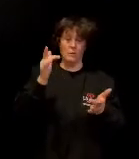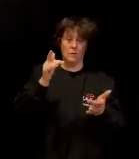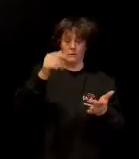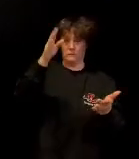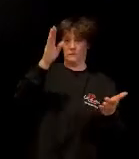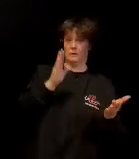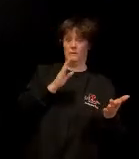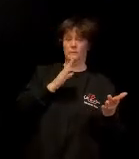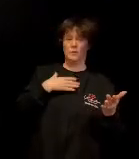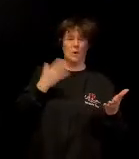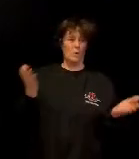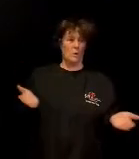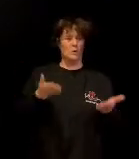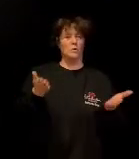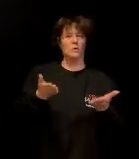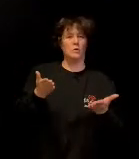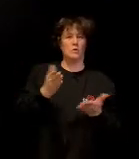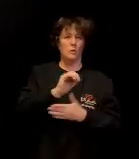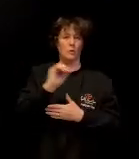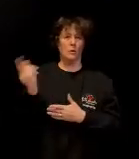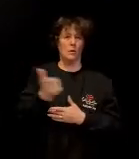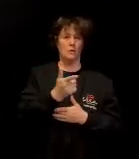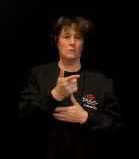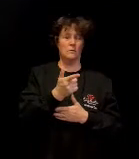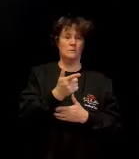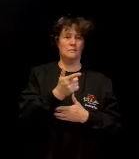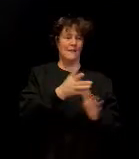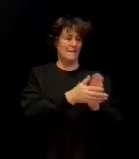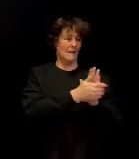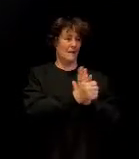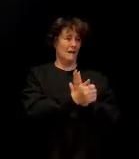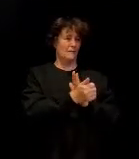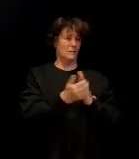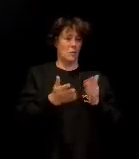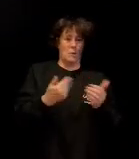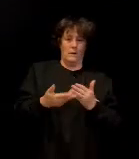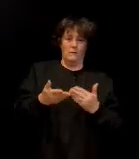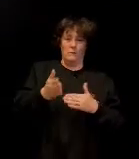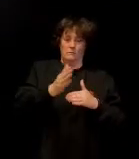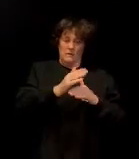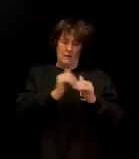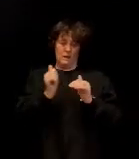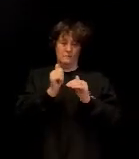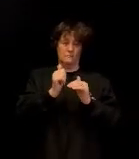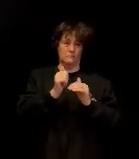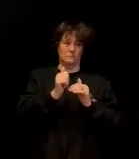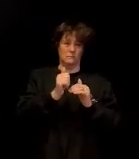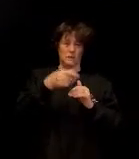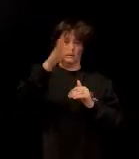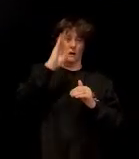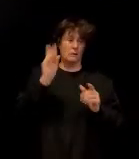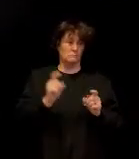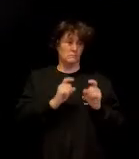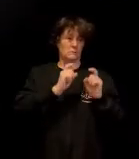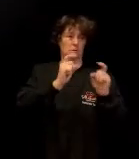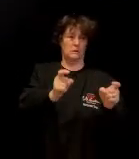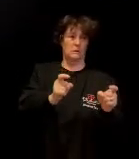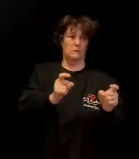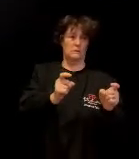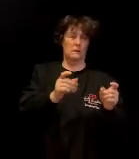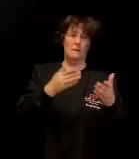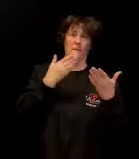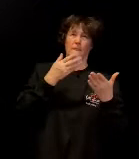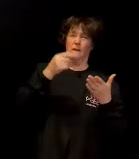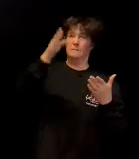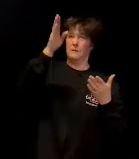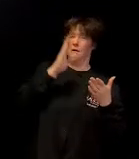going to stir you up tonight to your gifts and your callings and the things that God has called you to that perhaps you're walking in, and thank God for you.